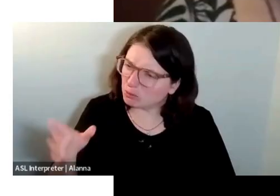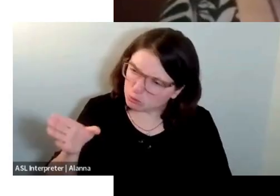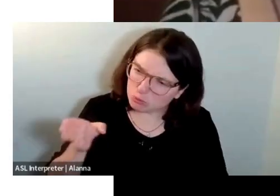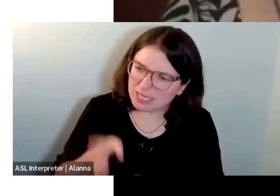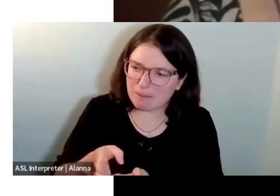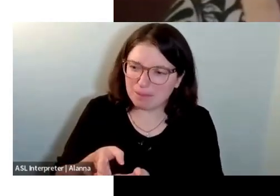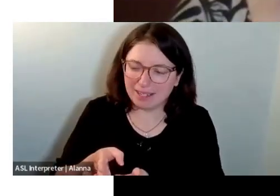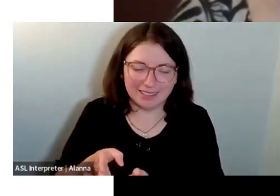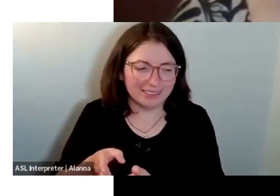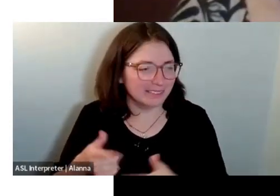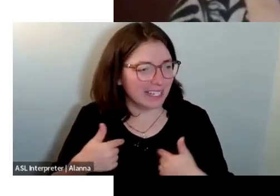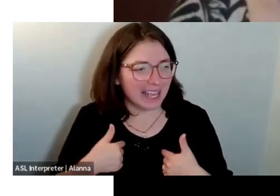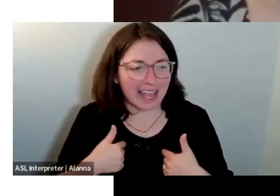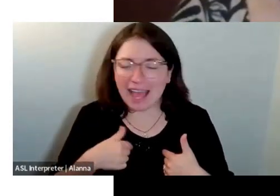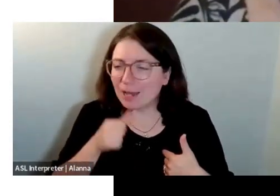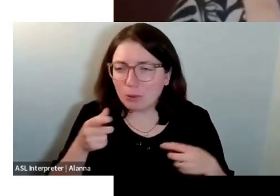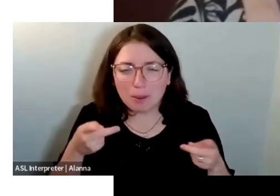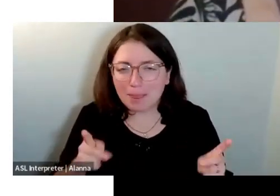themselves like that.